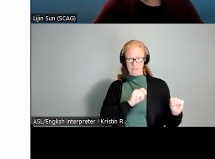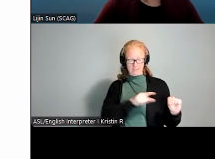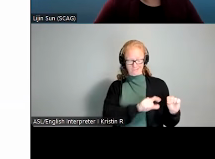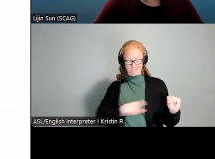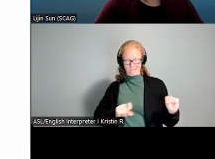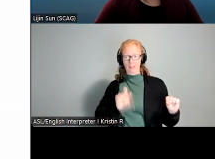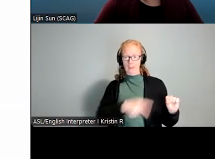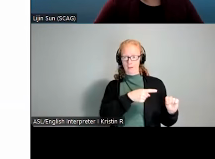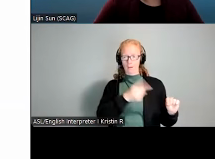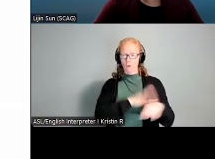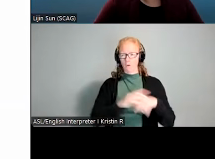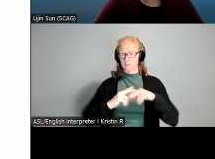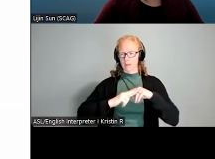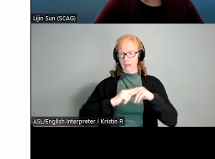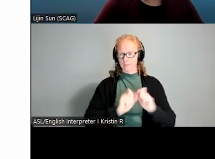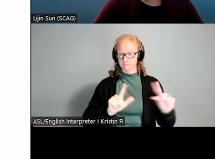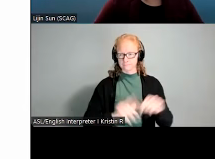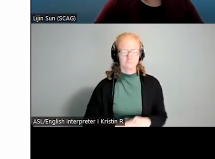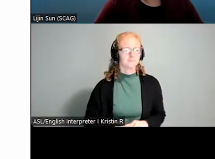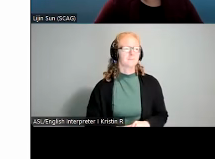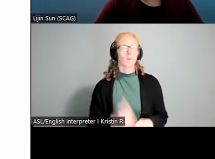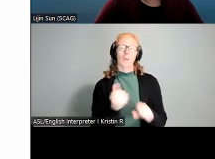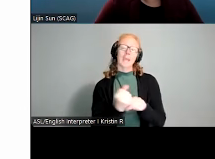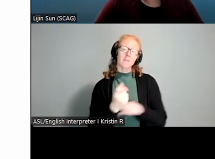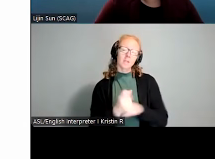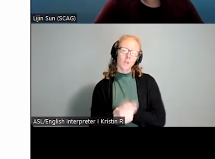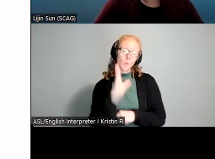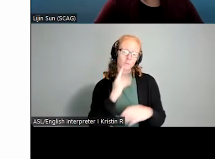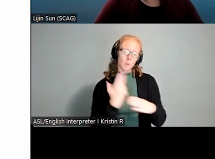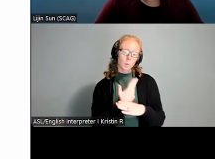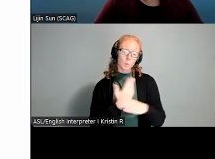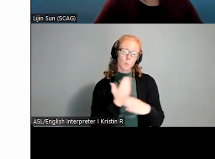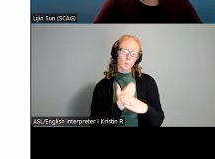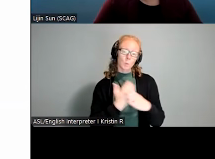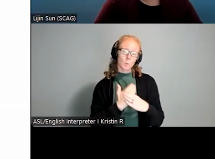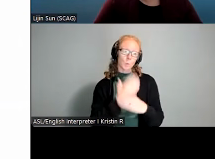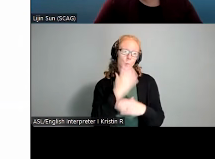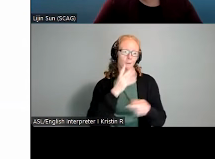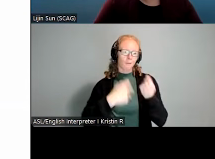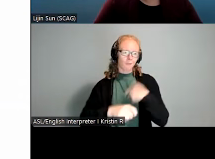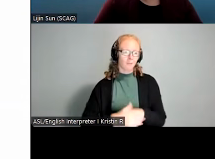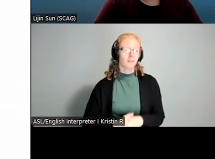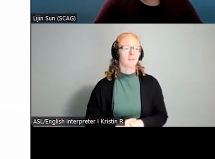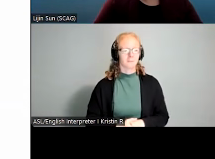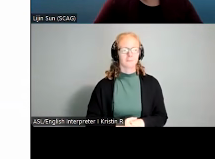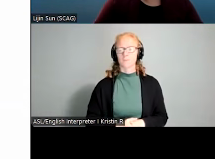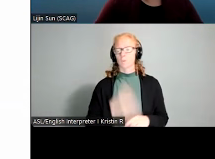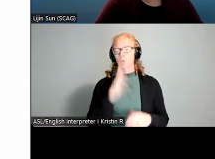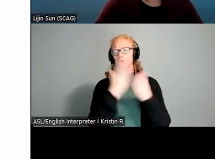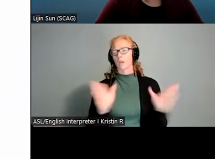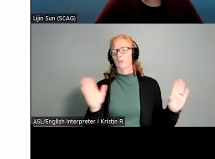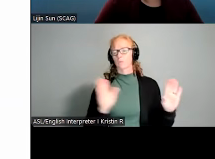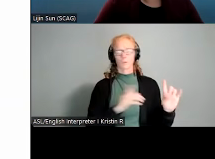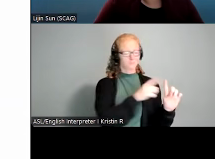Another thing to know is each year AEP publishes a newer version. In general, from version to